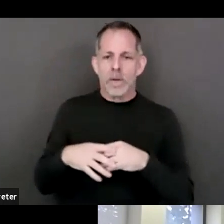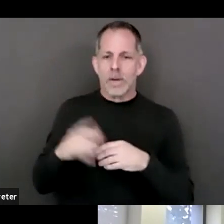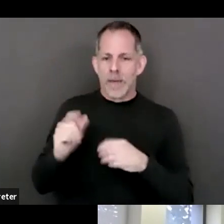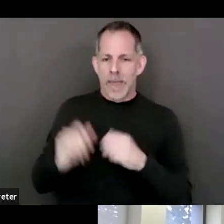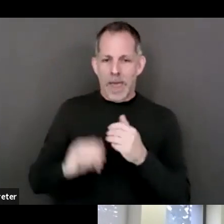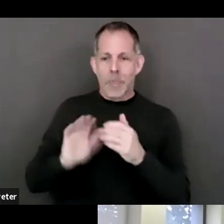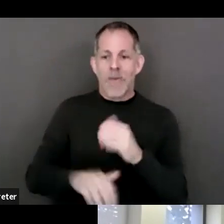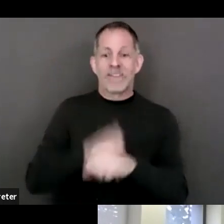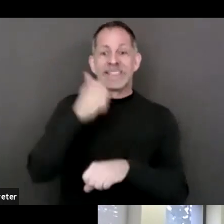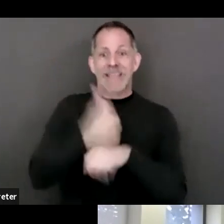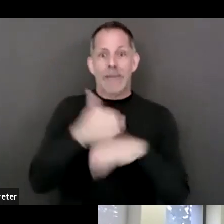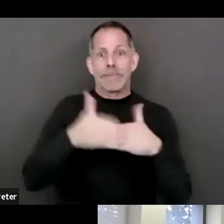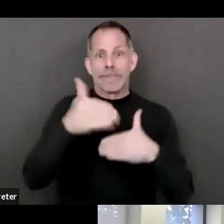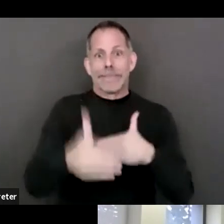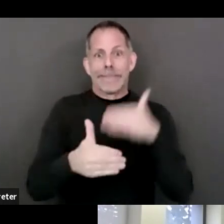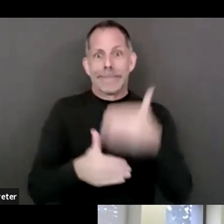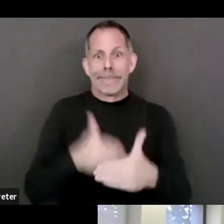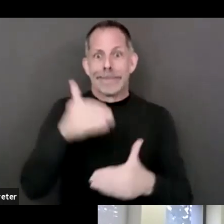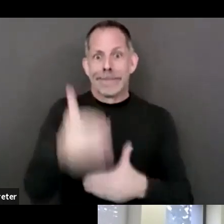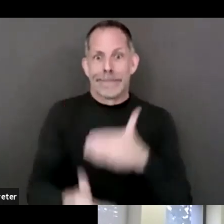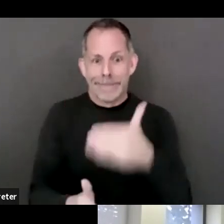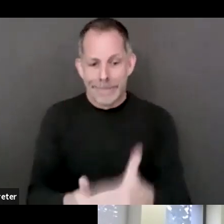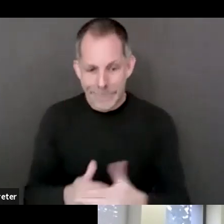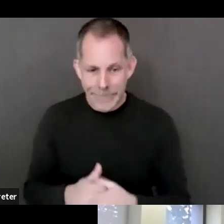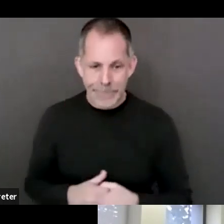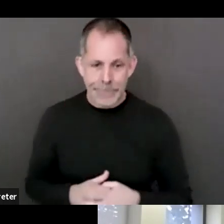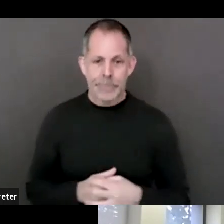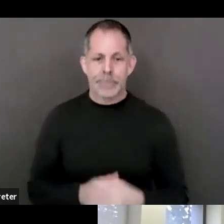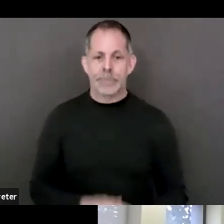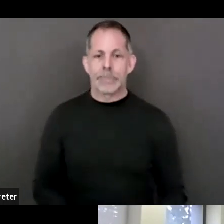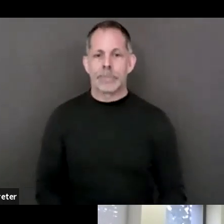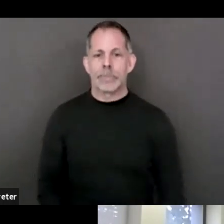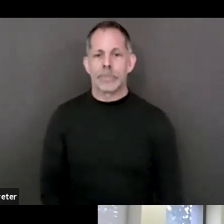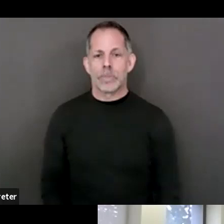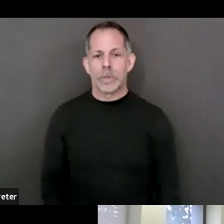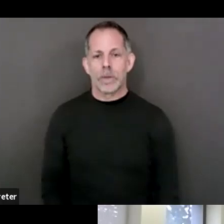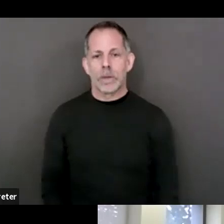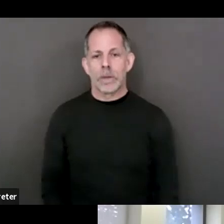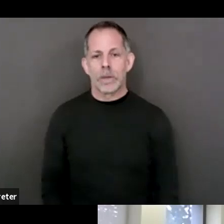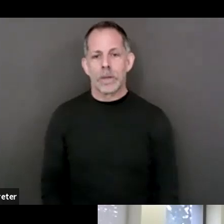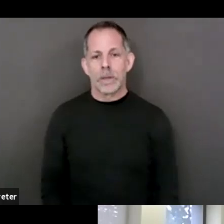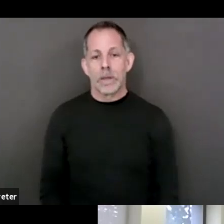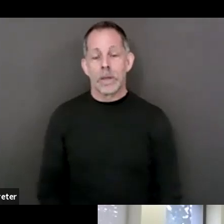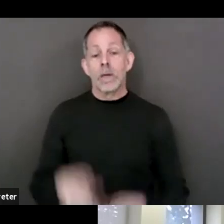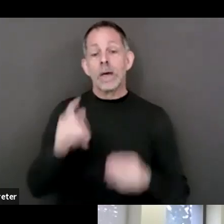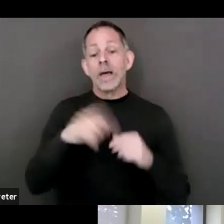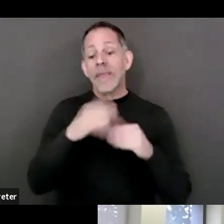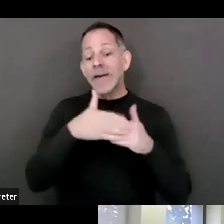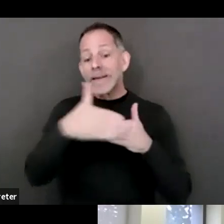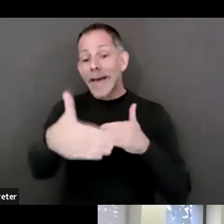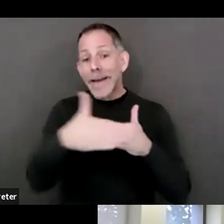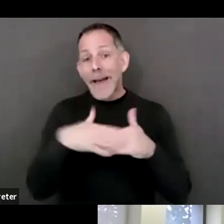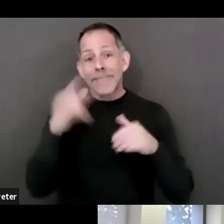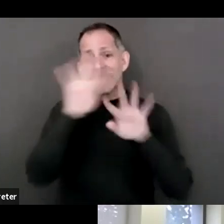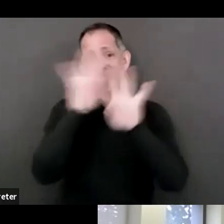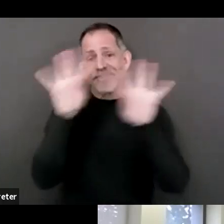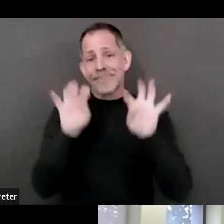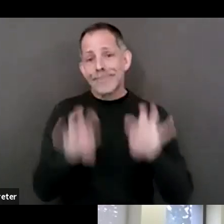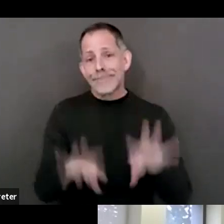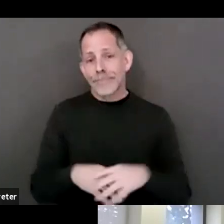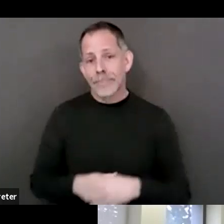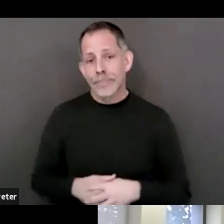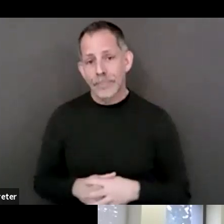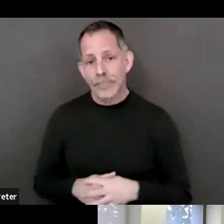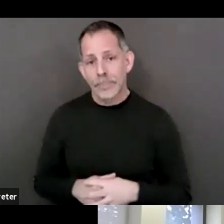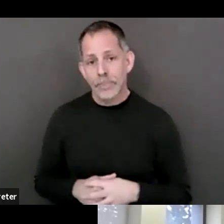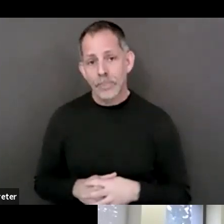the timeline and the details on that, I don't know. The general process will be that at some point, presumably in the near